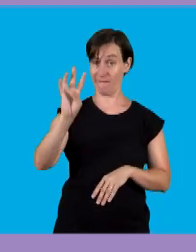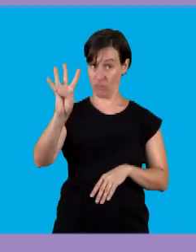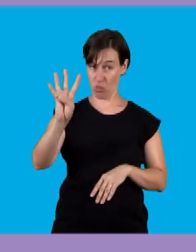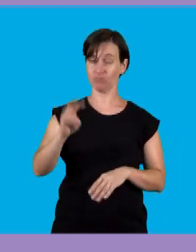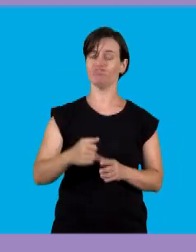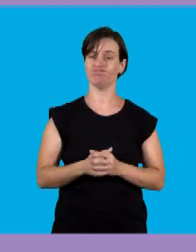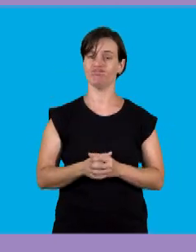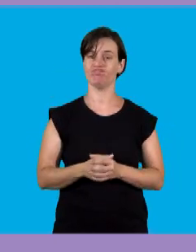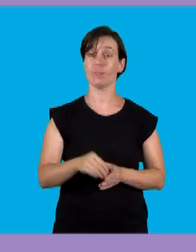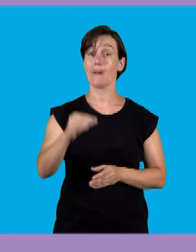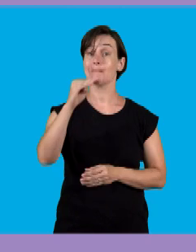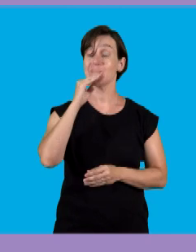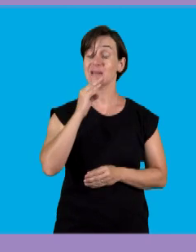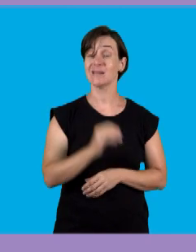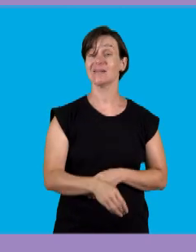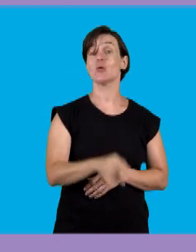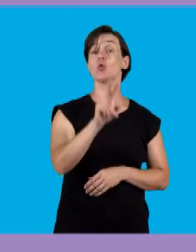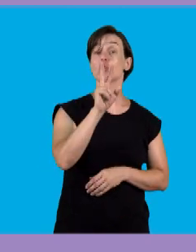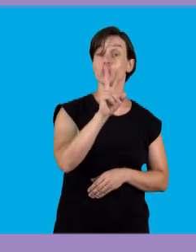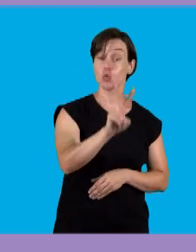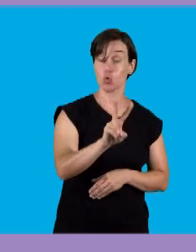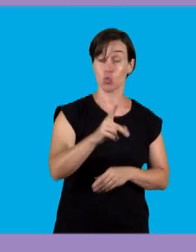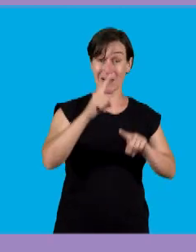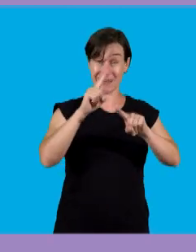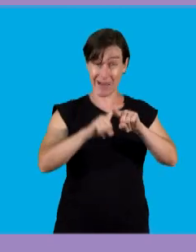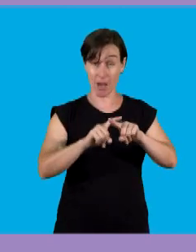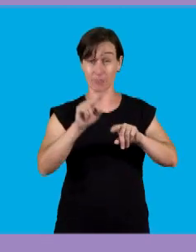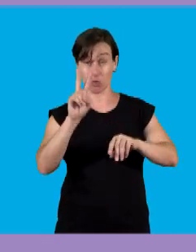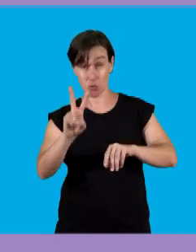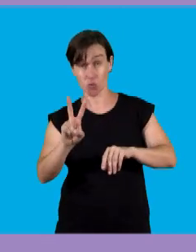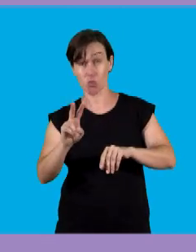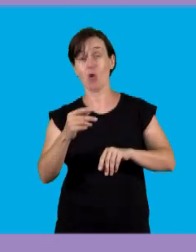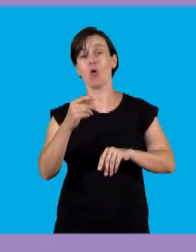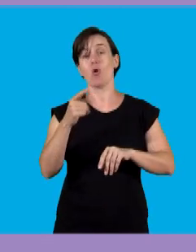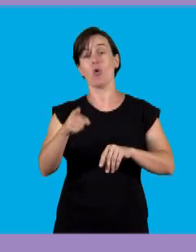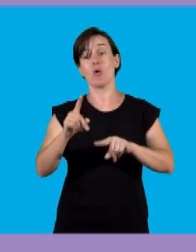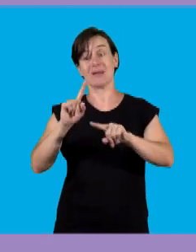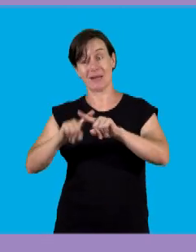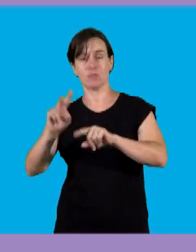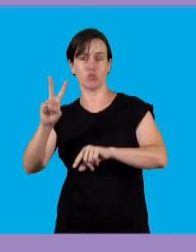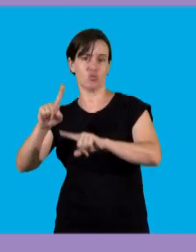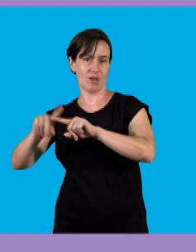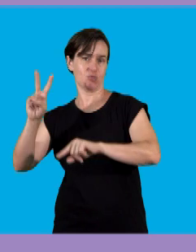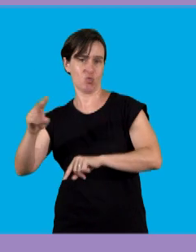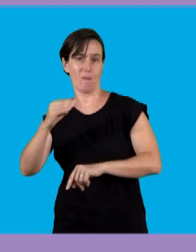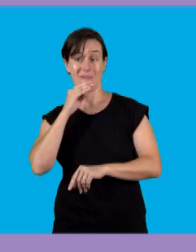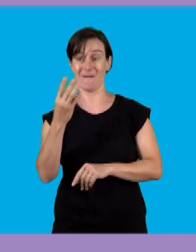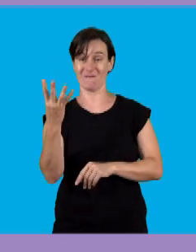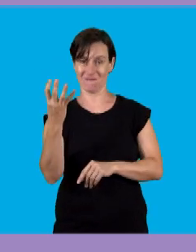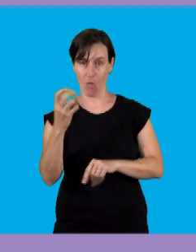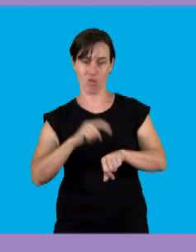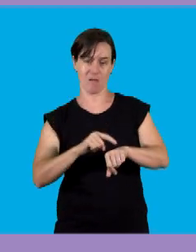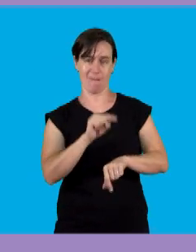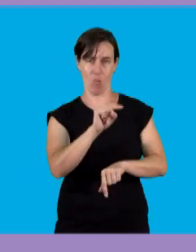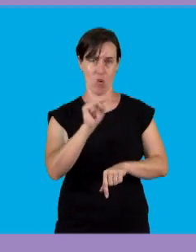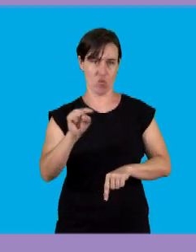means that our base 2 is multiplied by itself 3 times. So that is 2 multiplied by